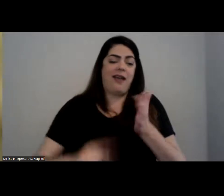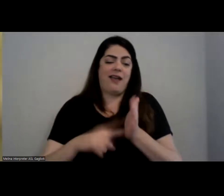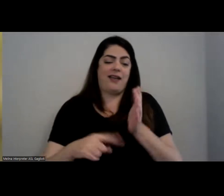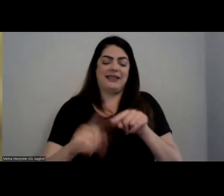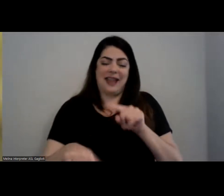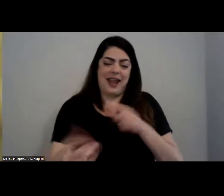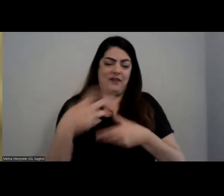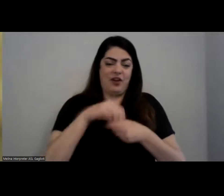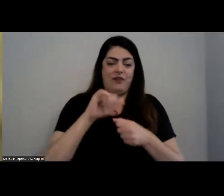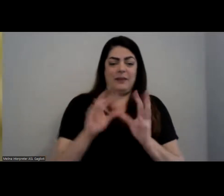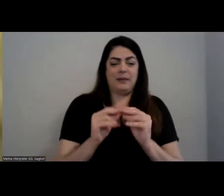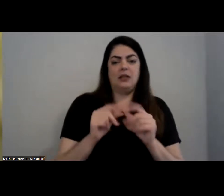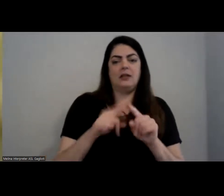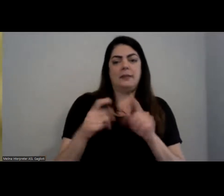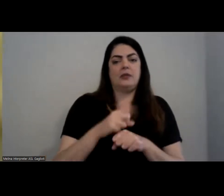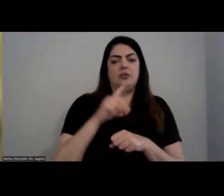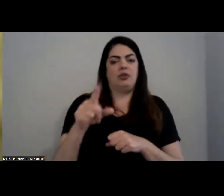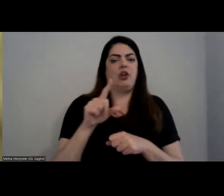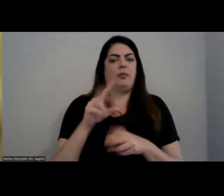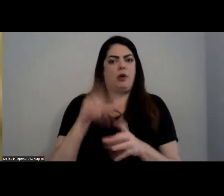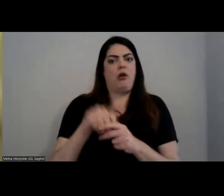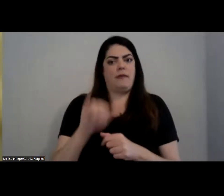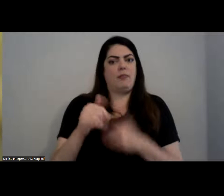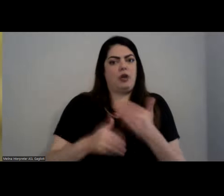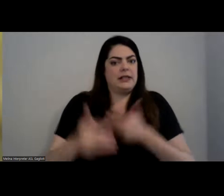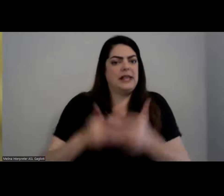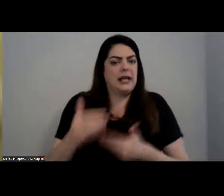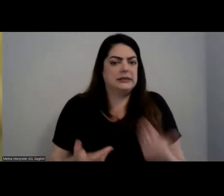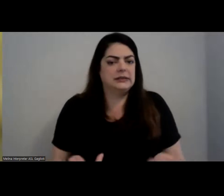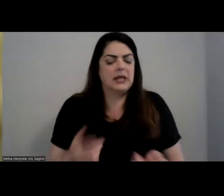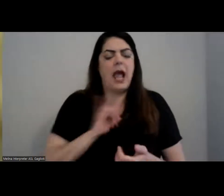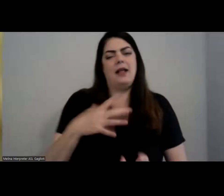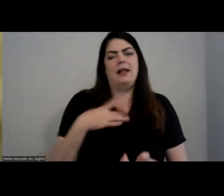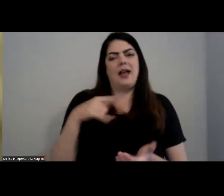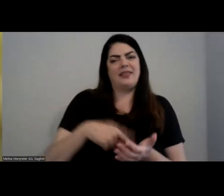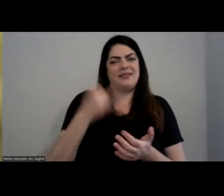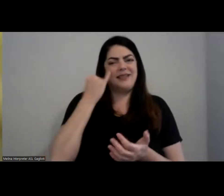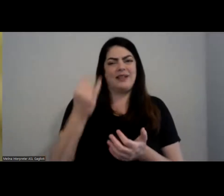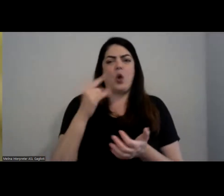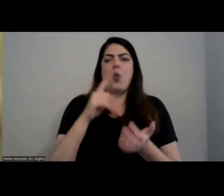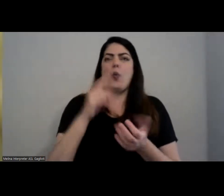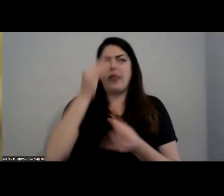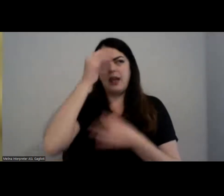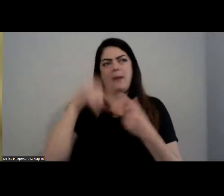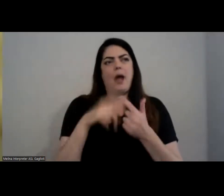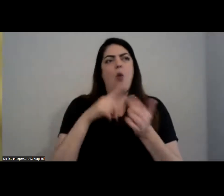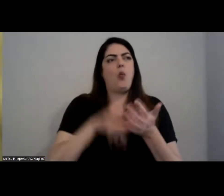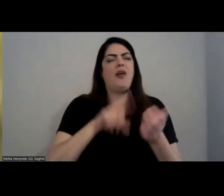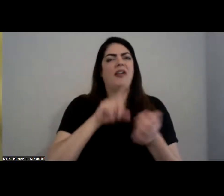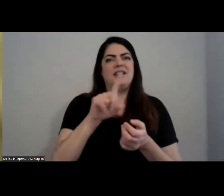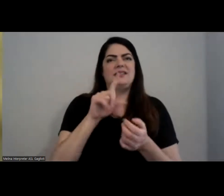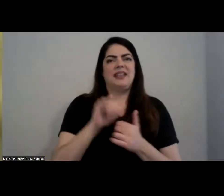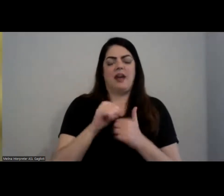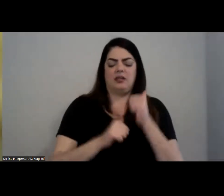are capacities, right? This is, and I like this, the idea of thinking about what is the infrastructure you need, right? What are all